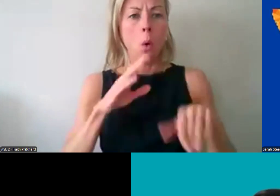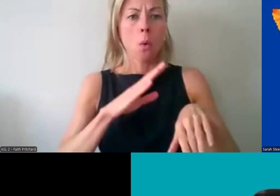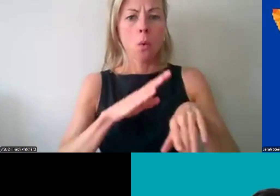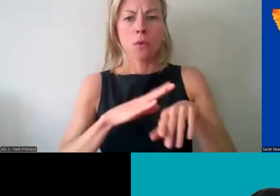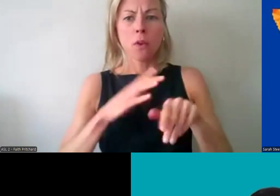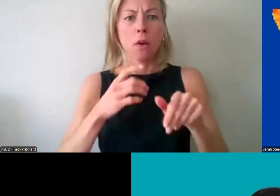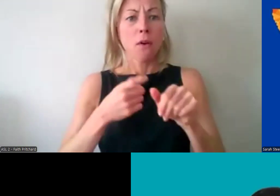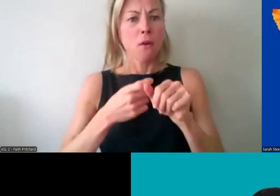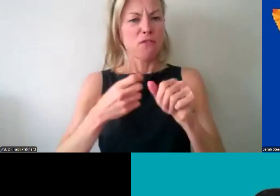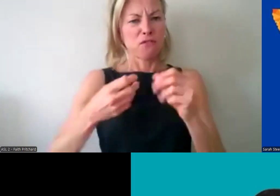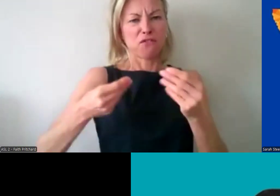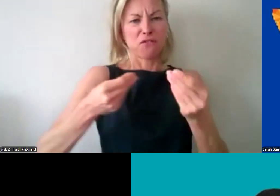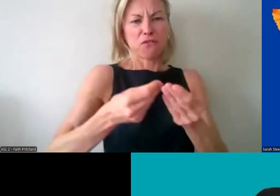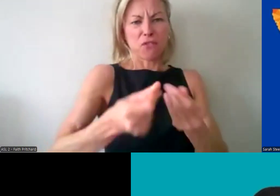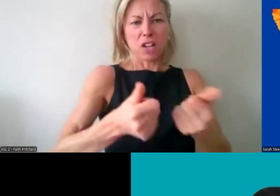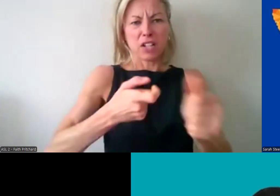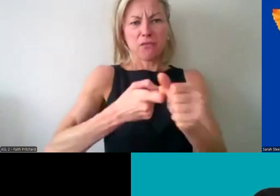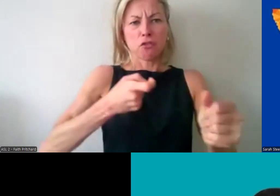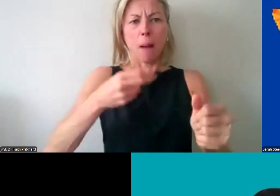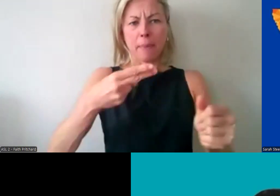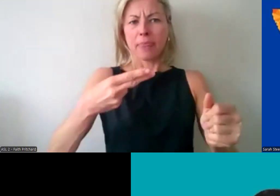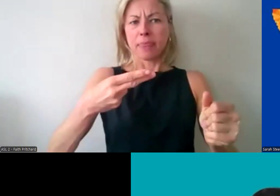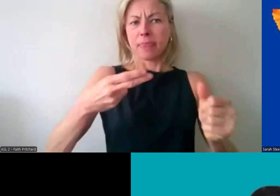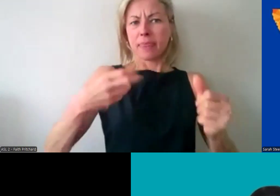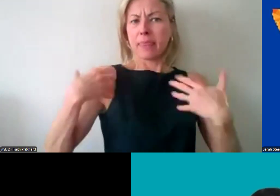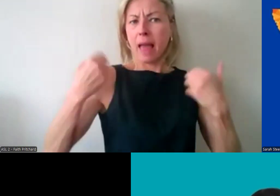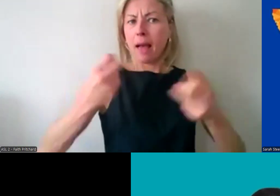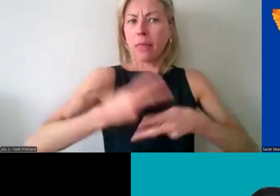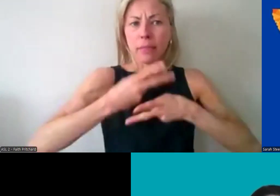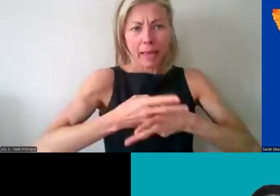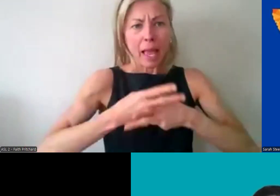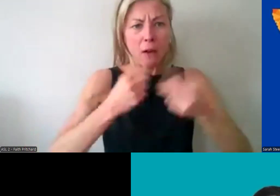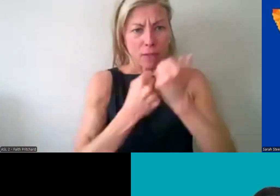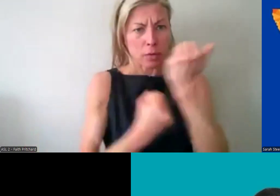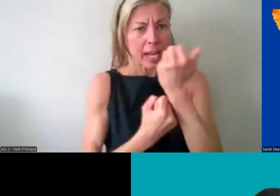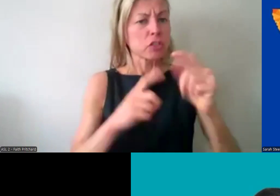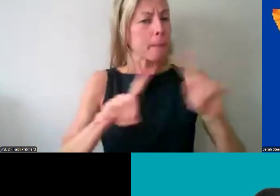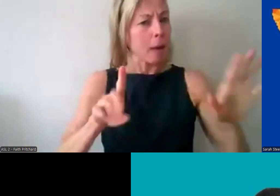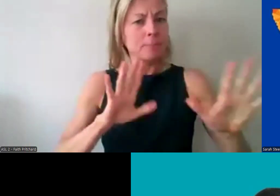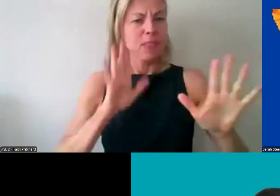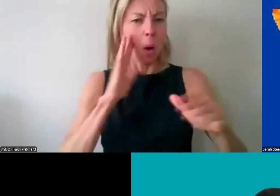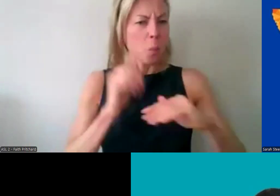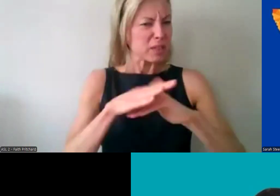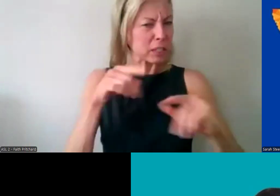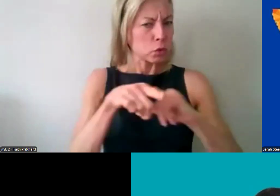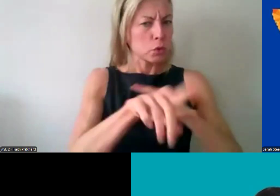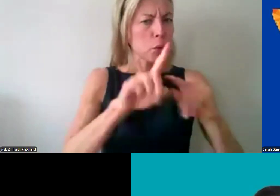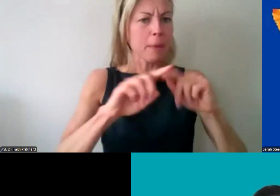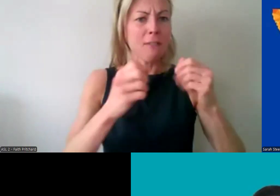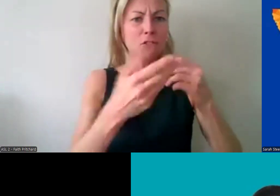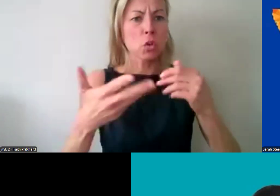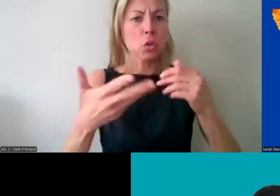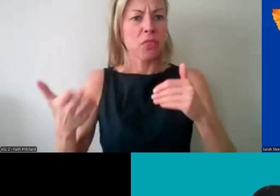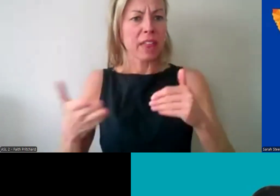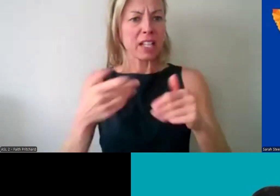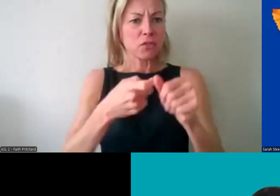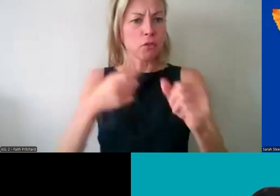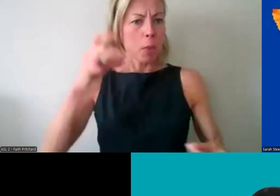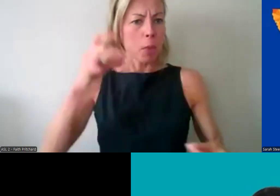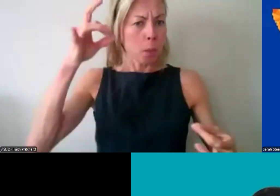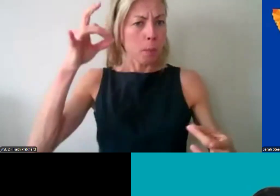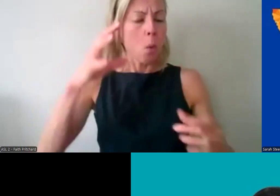Foundation funded that. So I think they have it on their website. If they don't, I'll find it and send it to you. But I think a couple of things that came out of that. One is